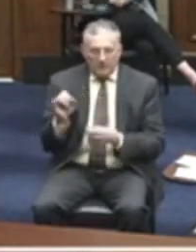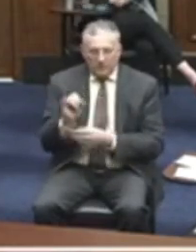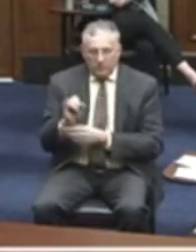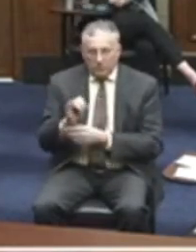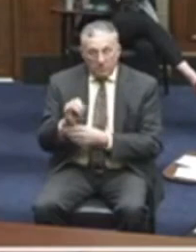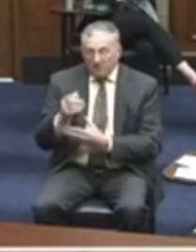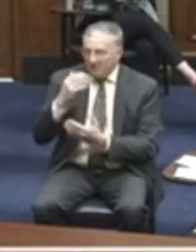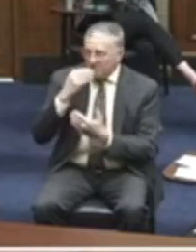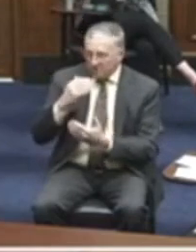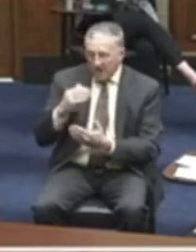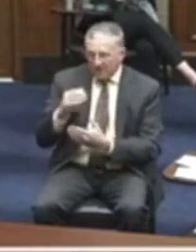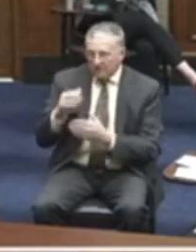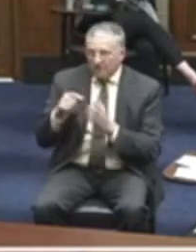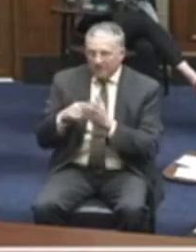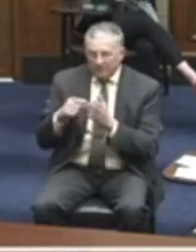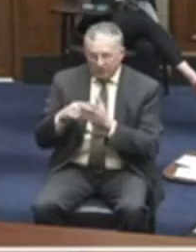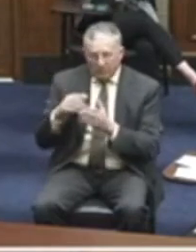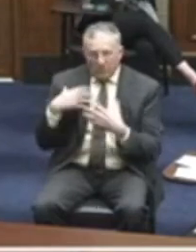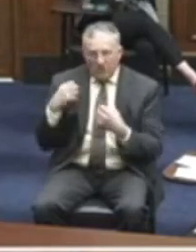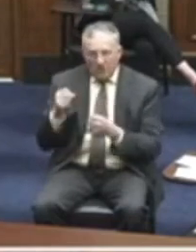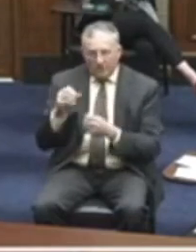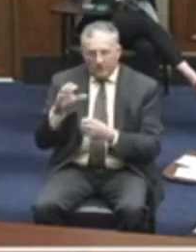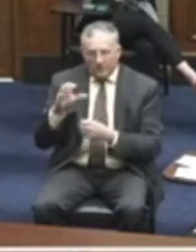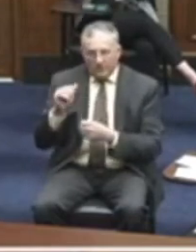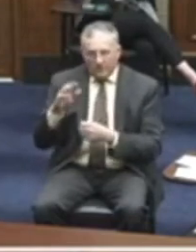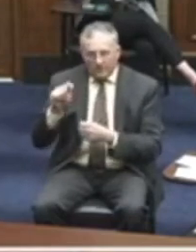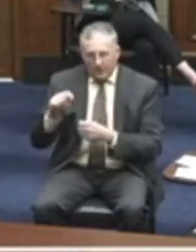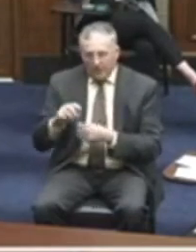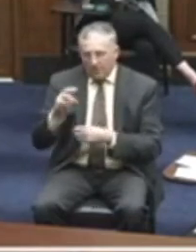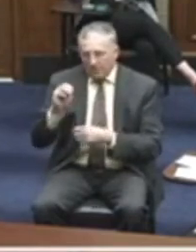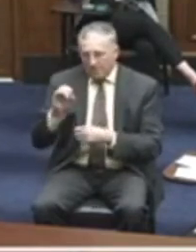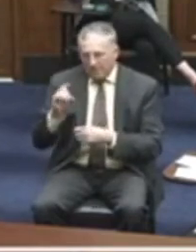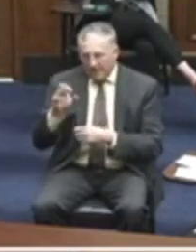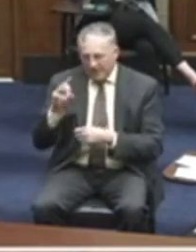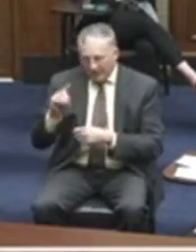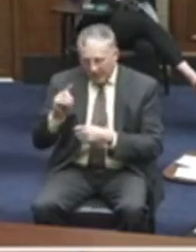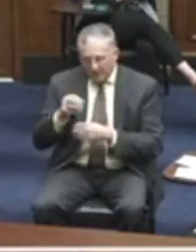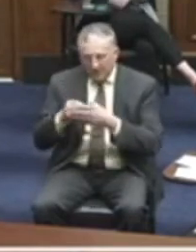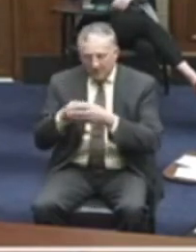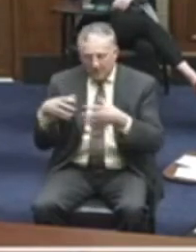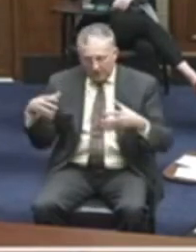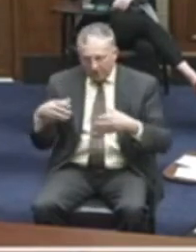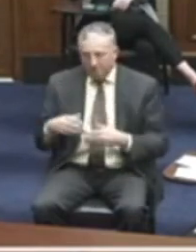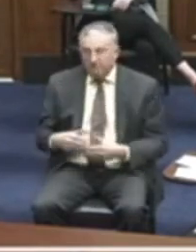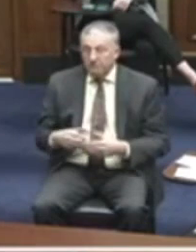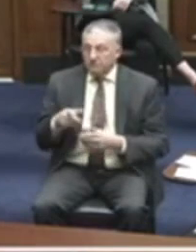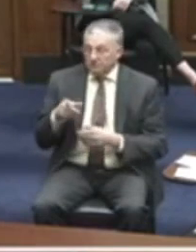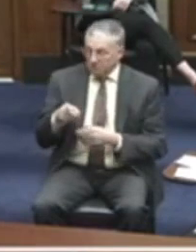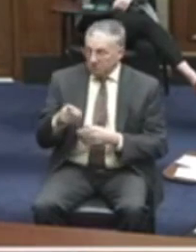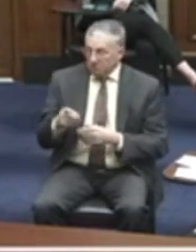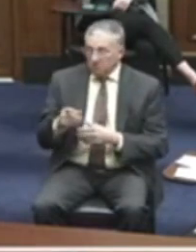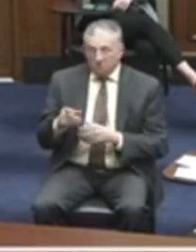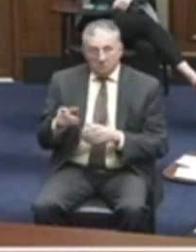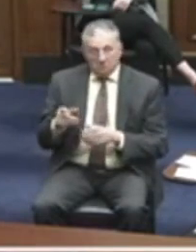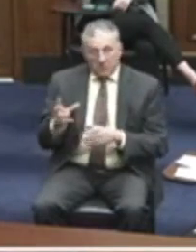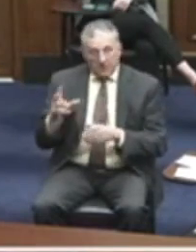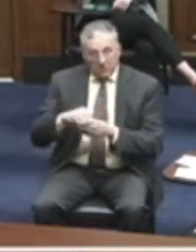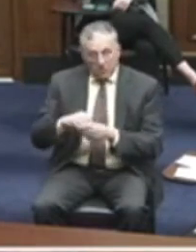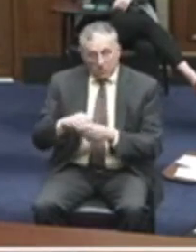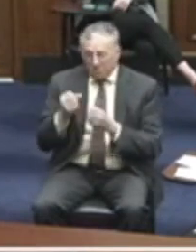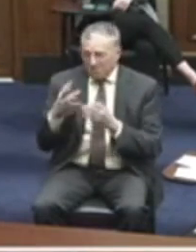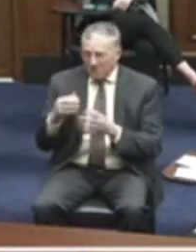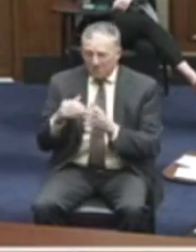to the Affordable Health Care Act's Medicaid expansion. This also includes millions of